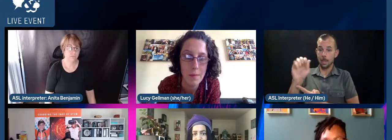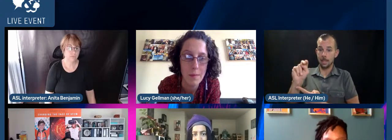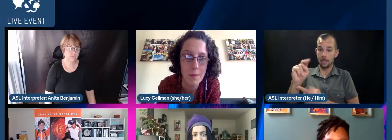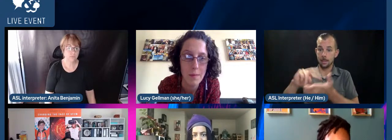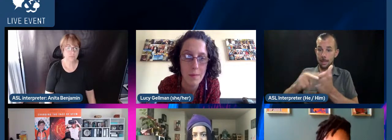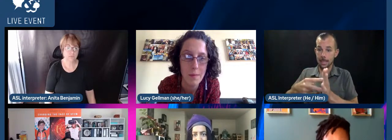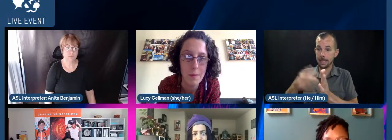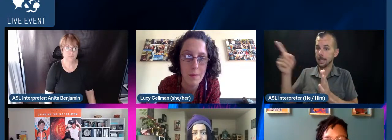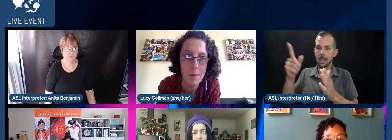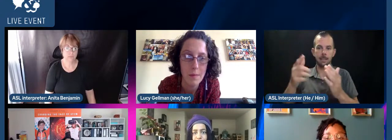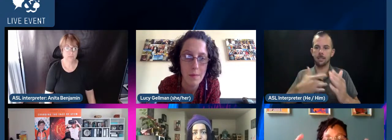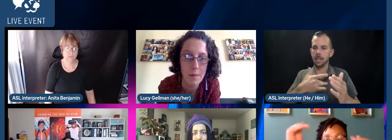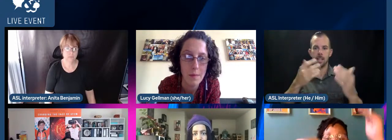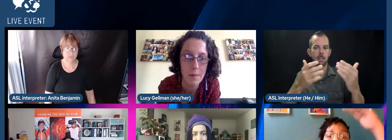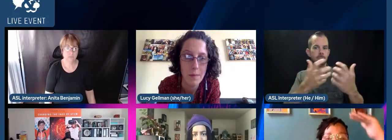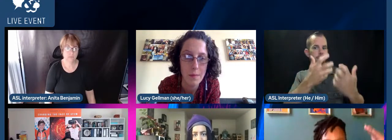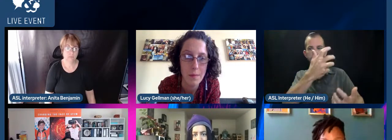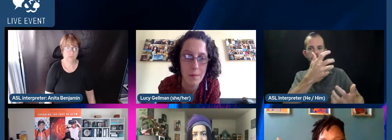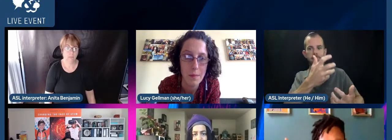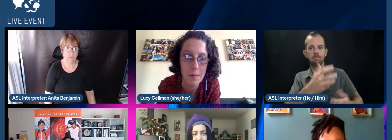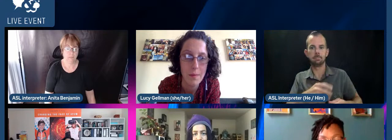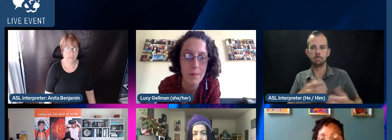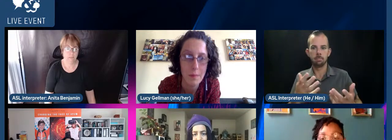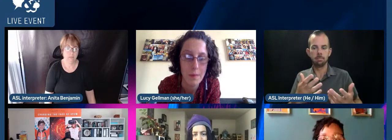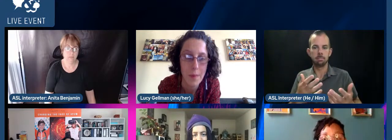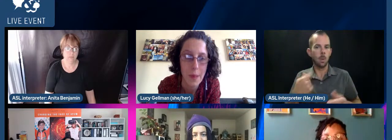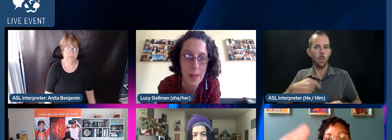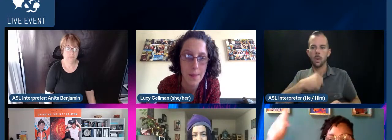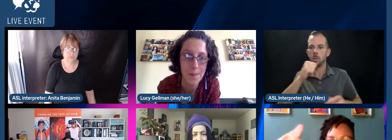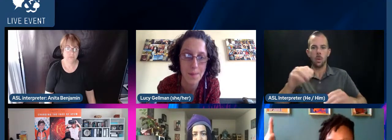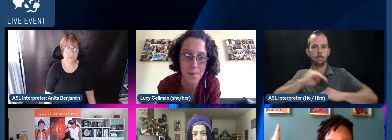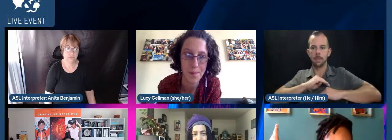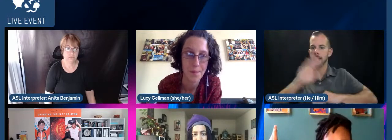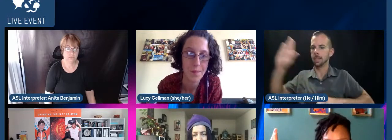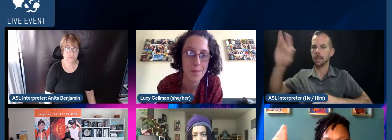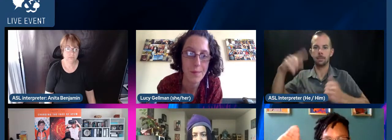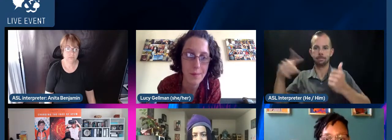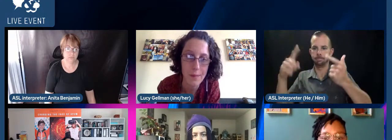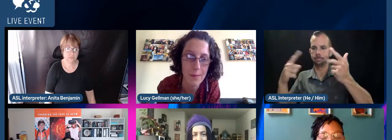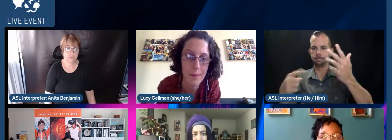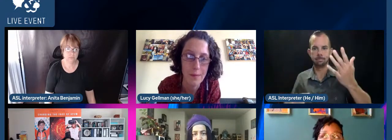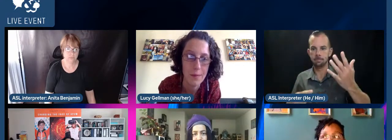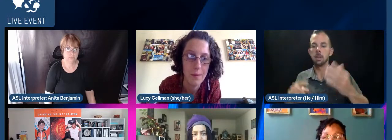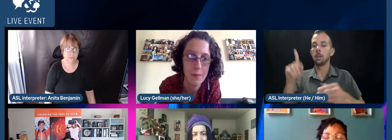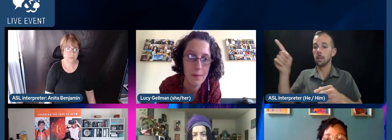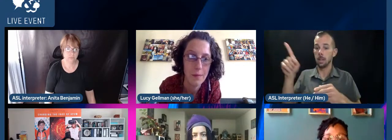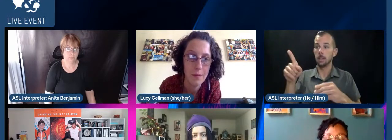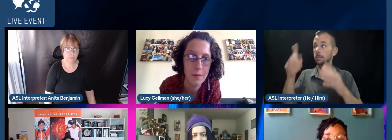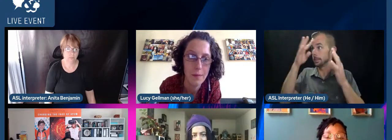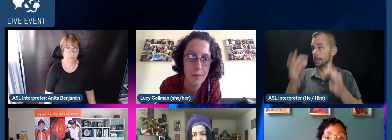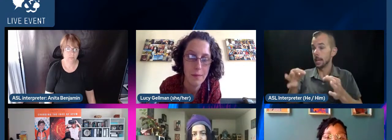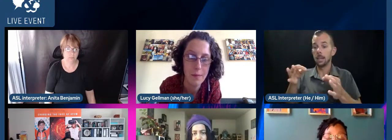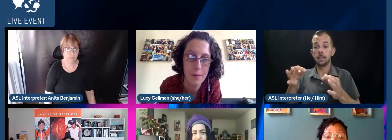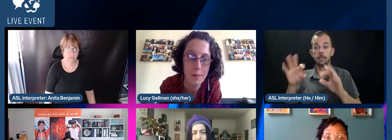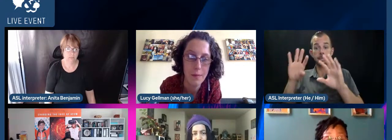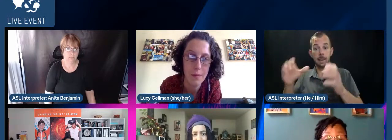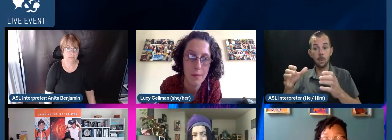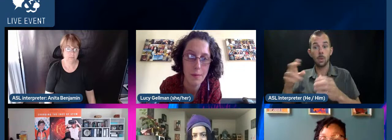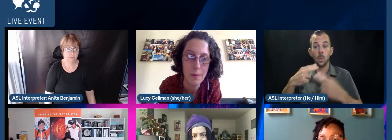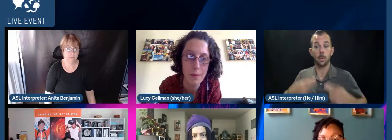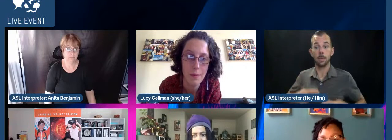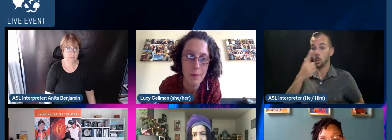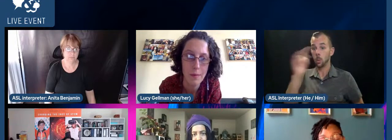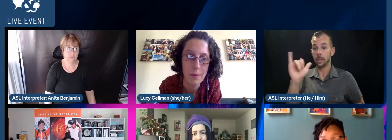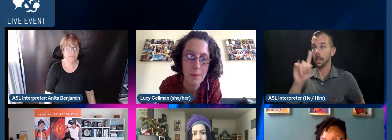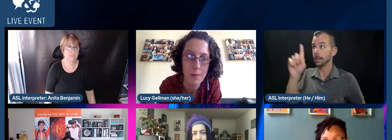not what they mean when they have defined their categories. They have defined it against us, right? And so I think that in the future